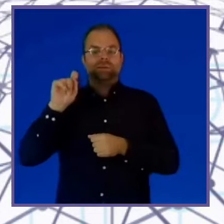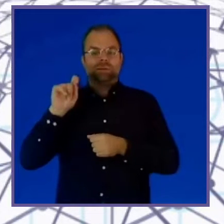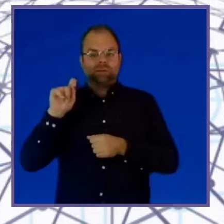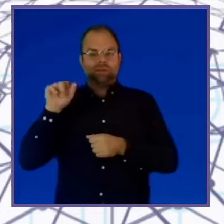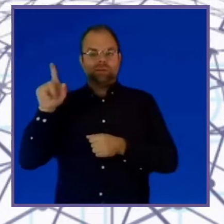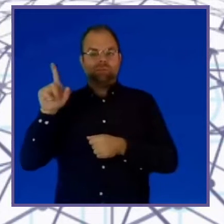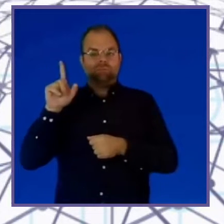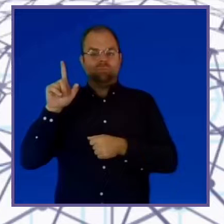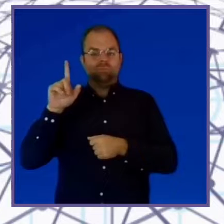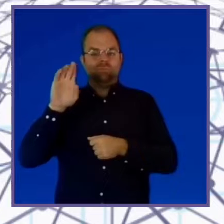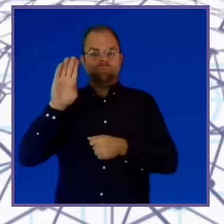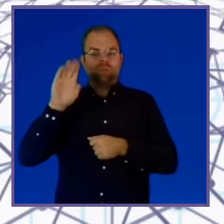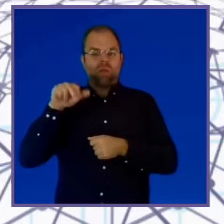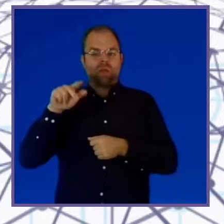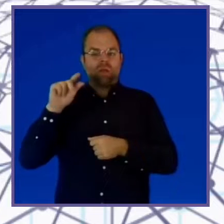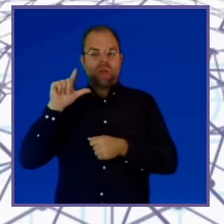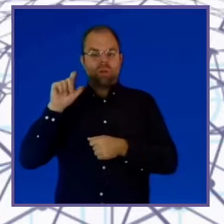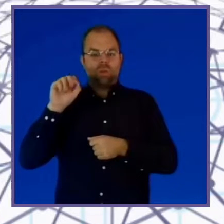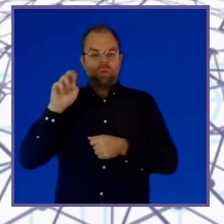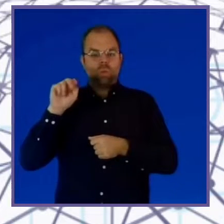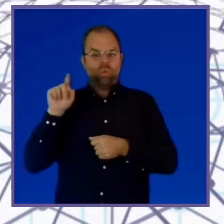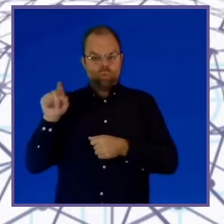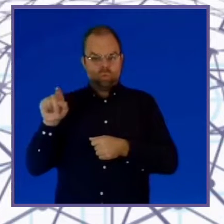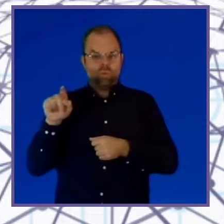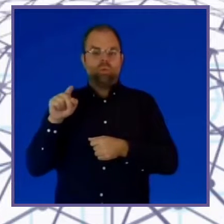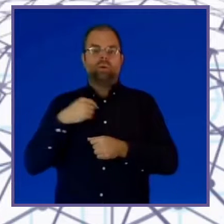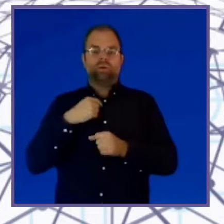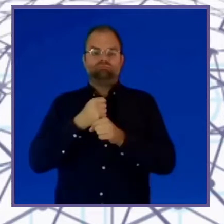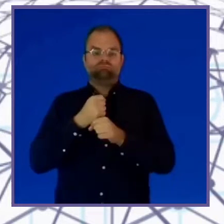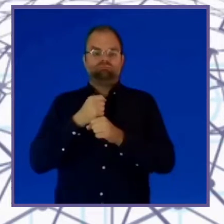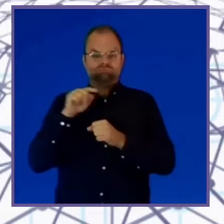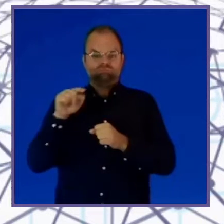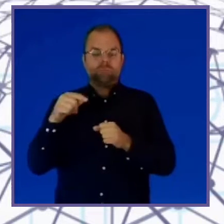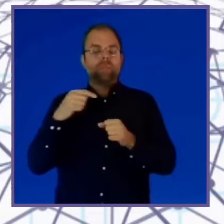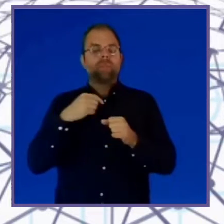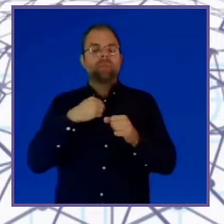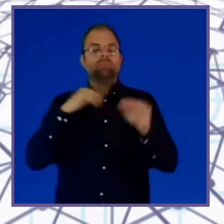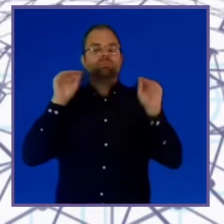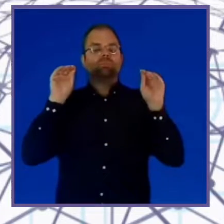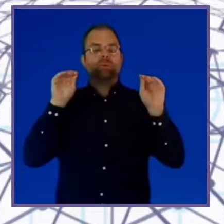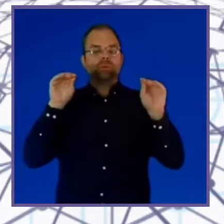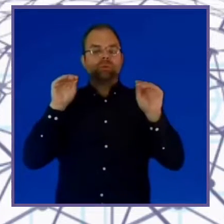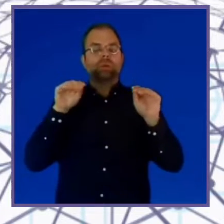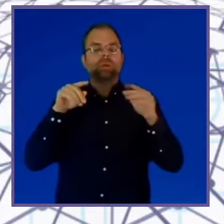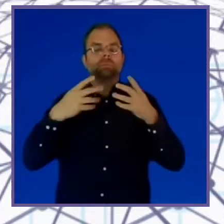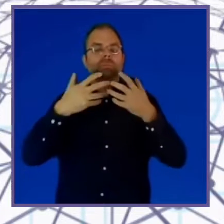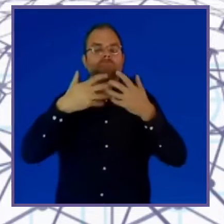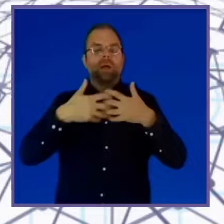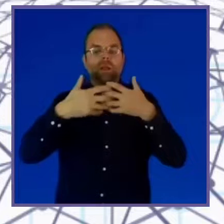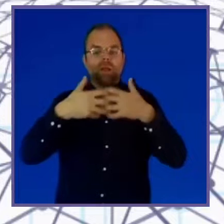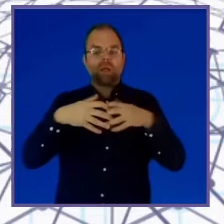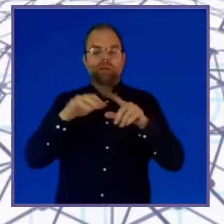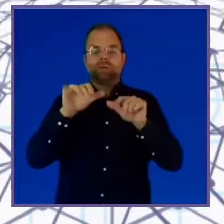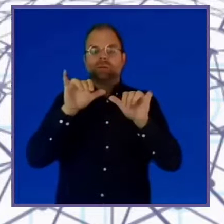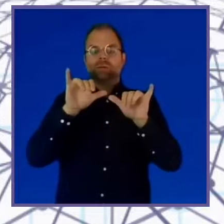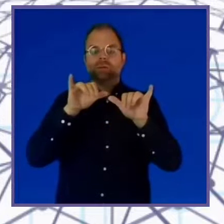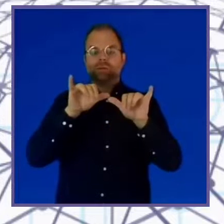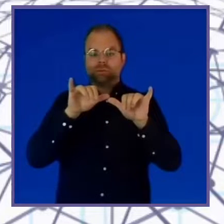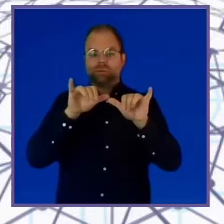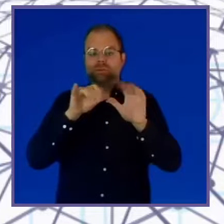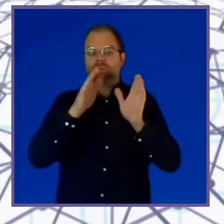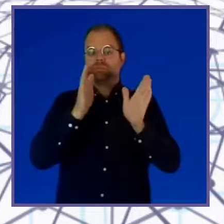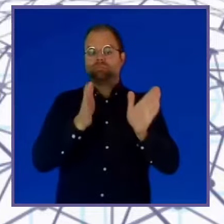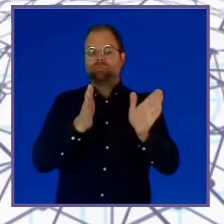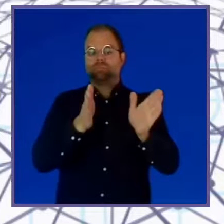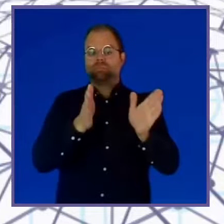locomotor impairments for that magical number, 30 years, over 30 years now. So that seems to